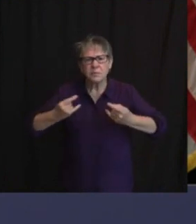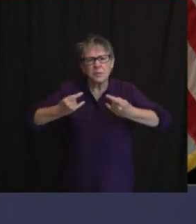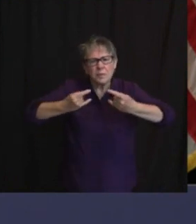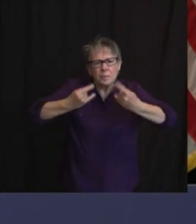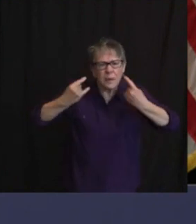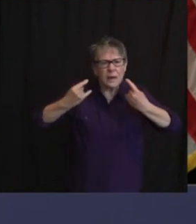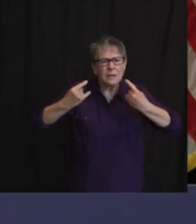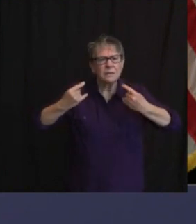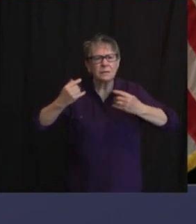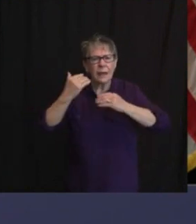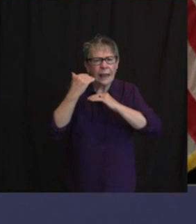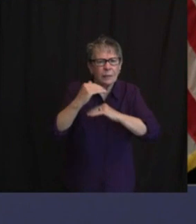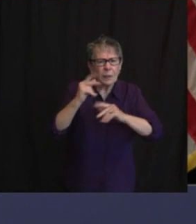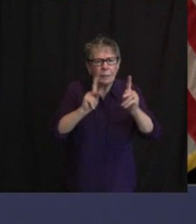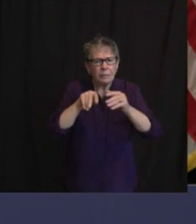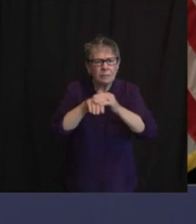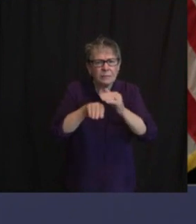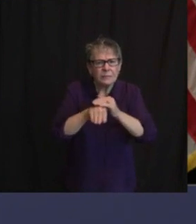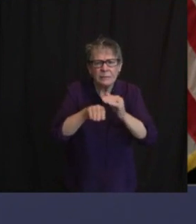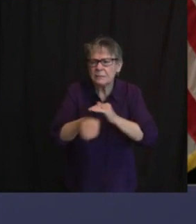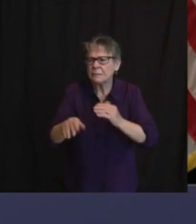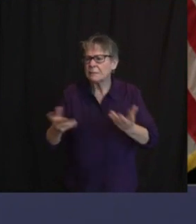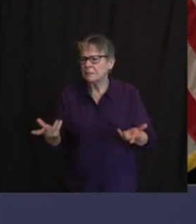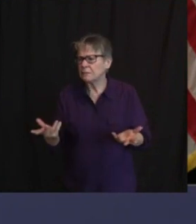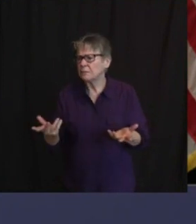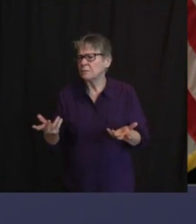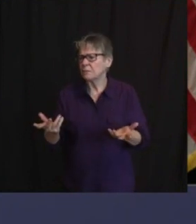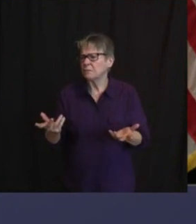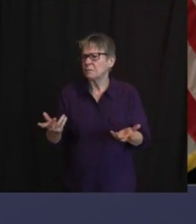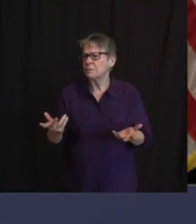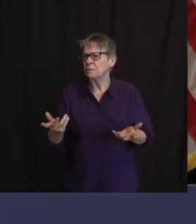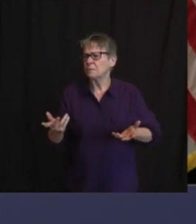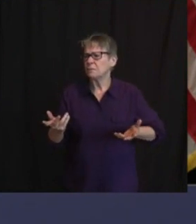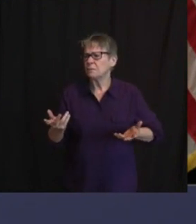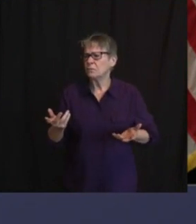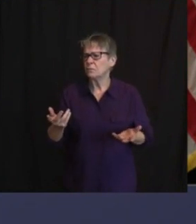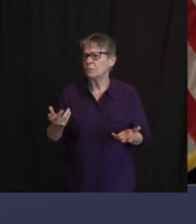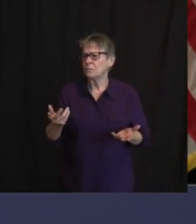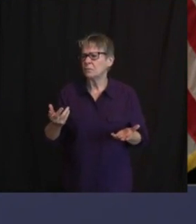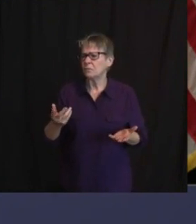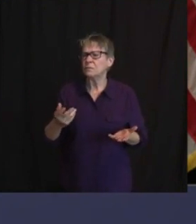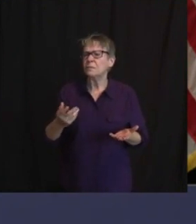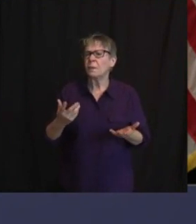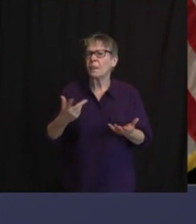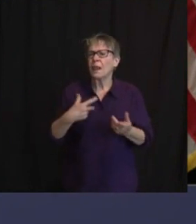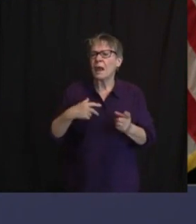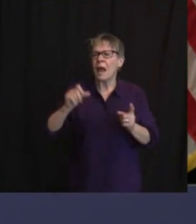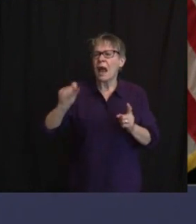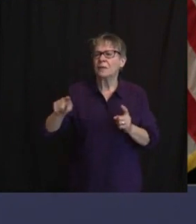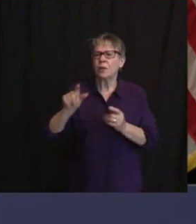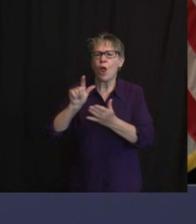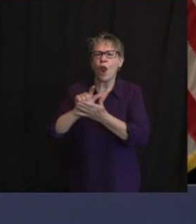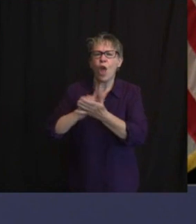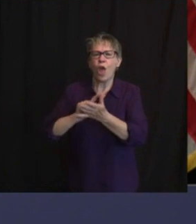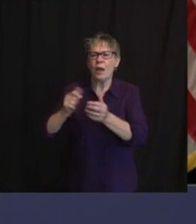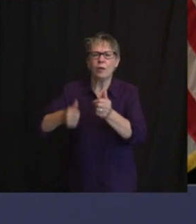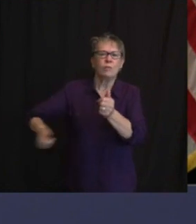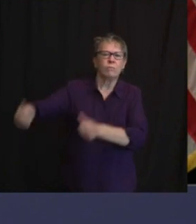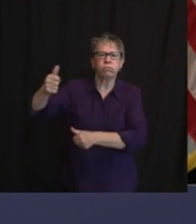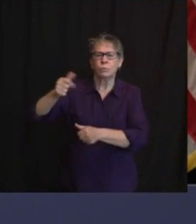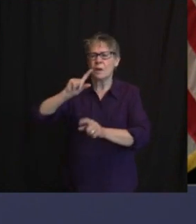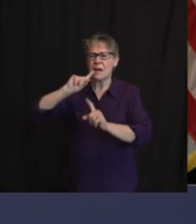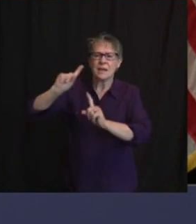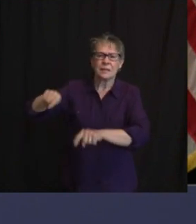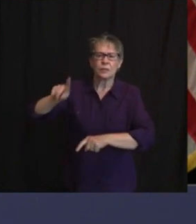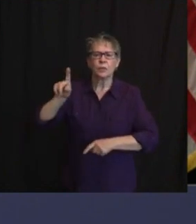two statutes that have been invoked. There's the Disaster Control Act, which gives the authority to declare a state of emergency, and then there's the Public Health Emergency declared